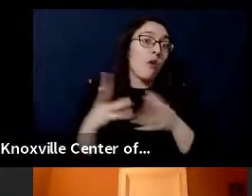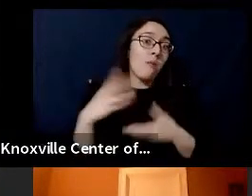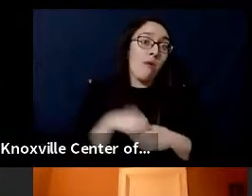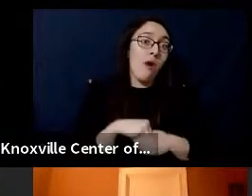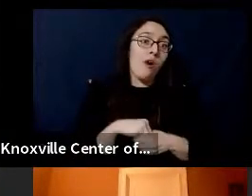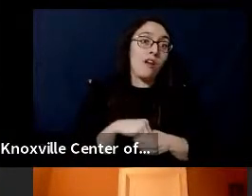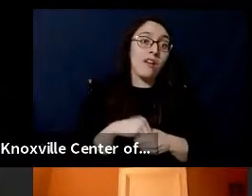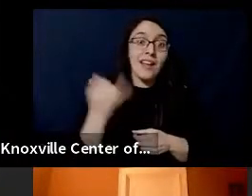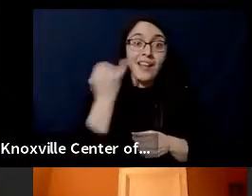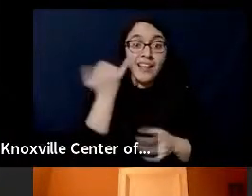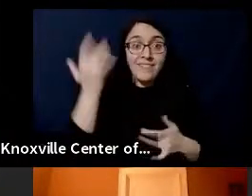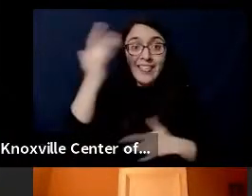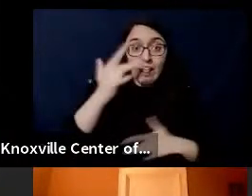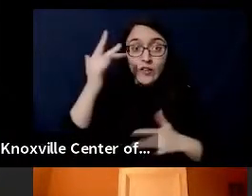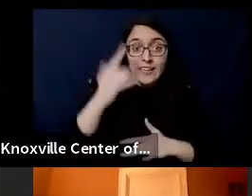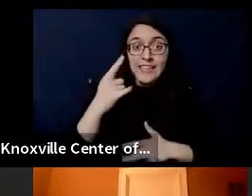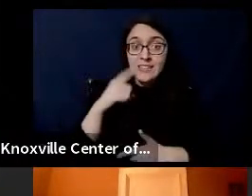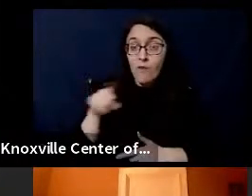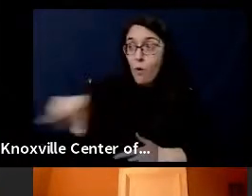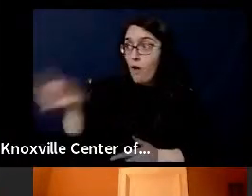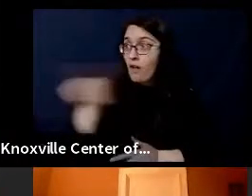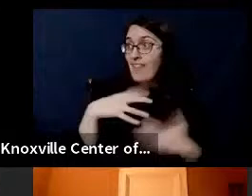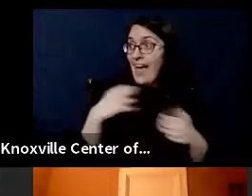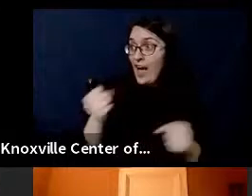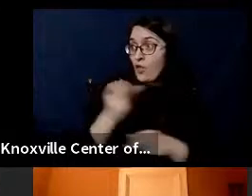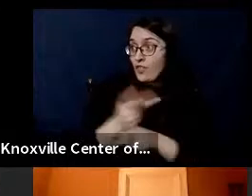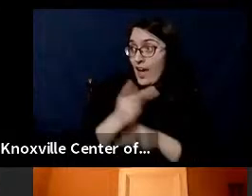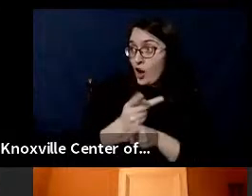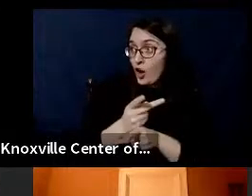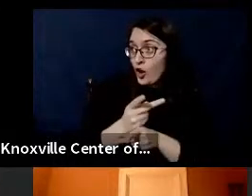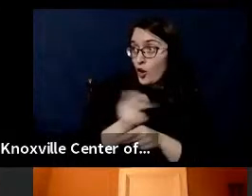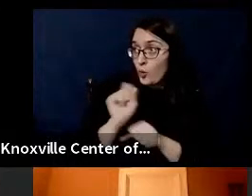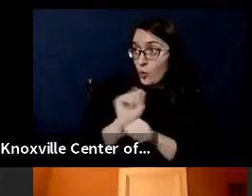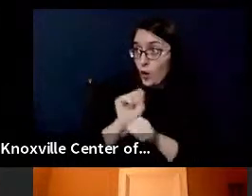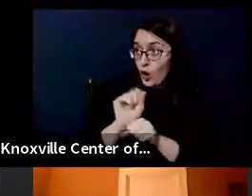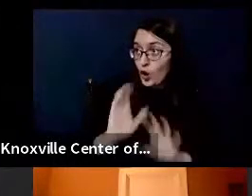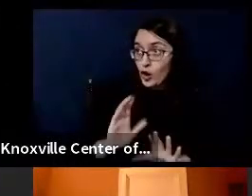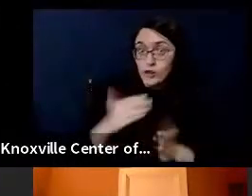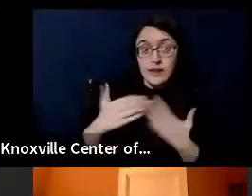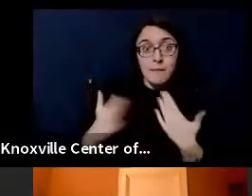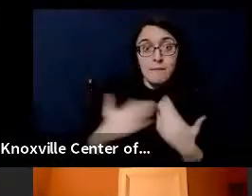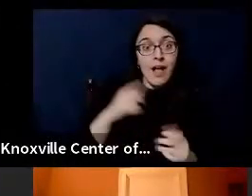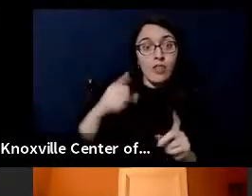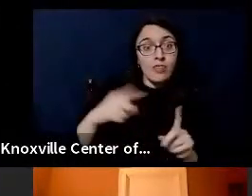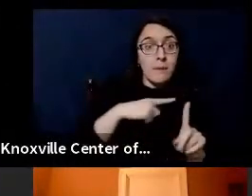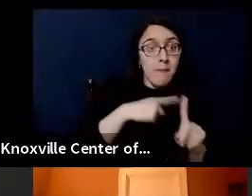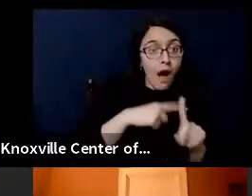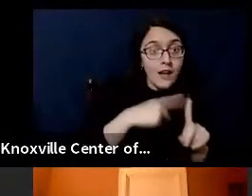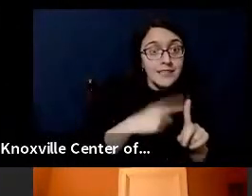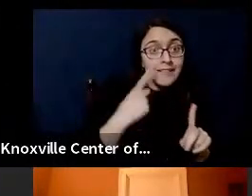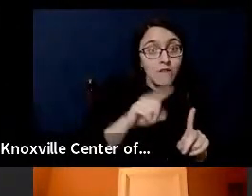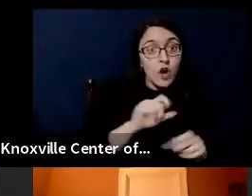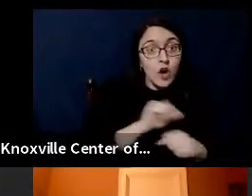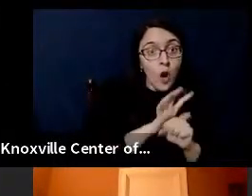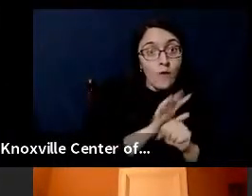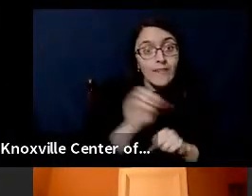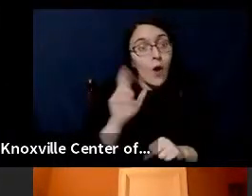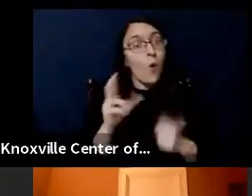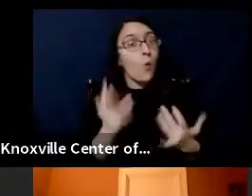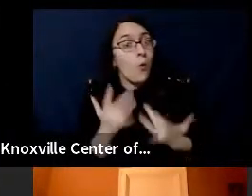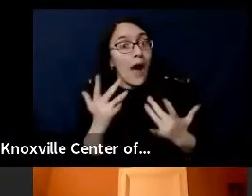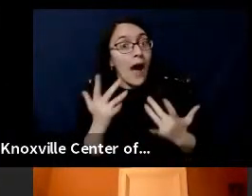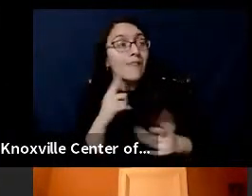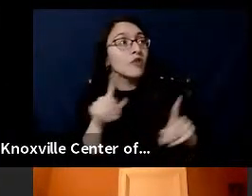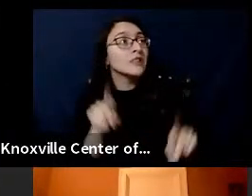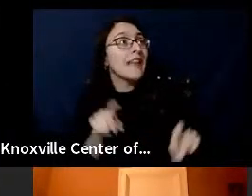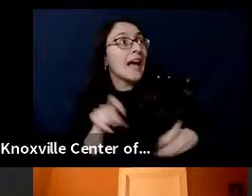And if there's illness in them, and whether they're COVID positive or awaiting a test and they end up being COVID negative, they're still out